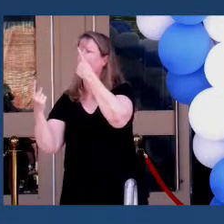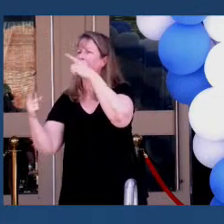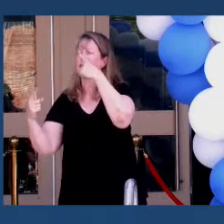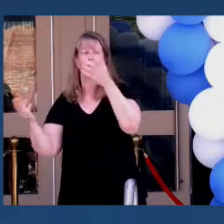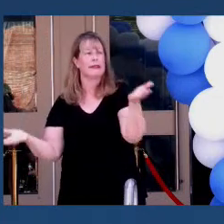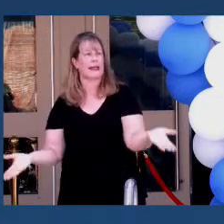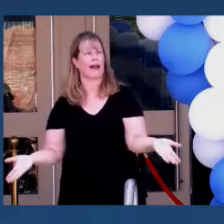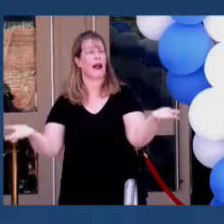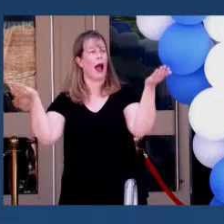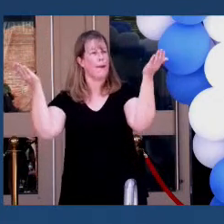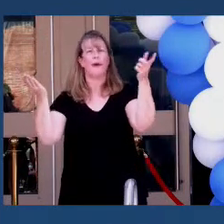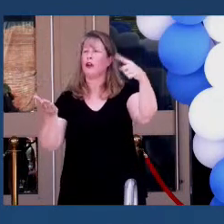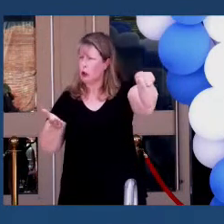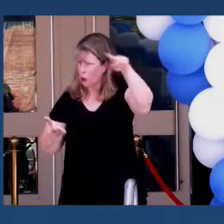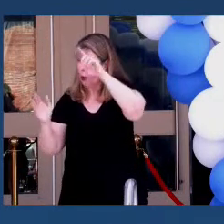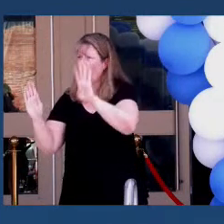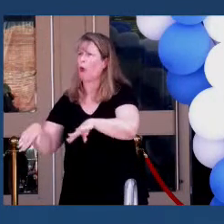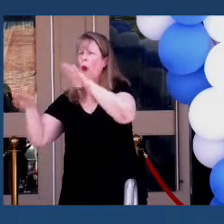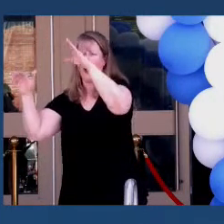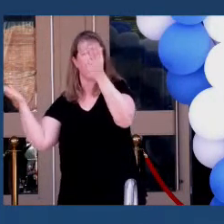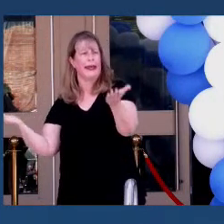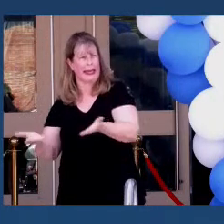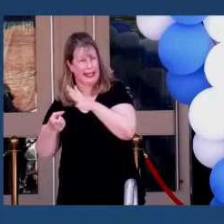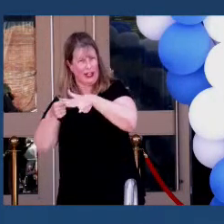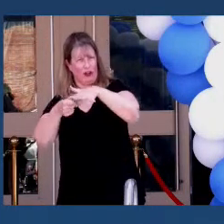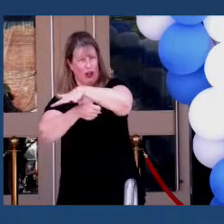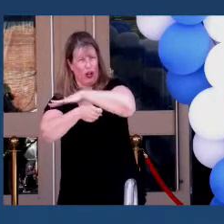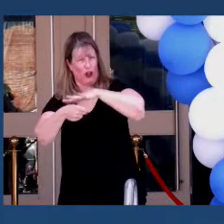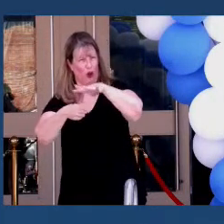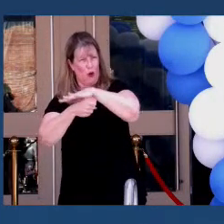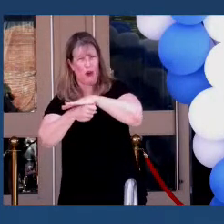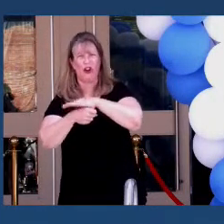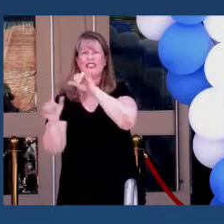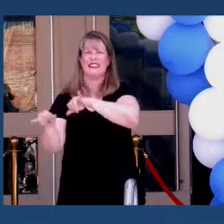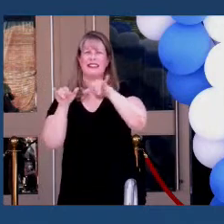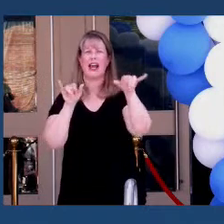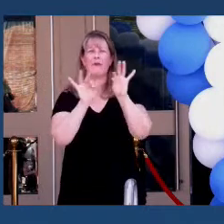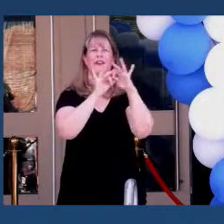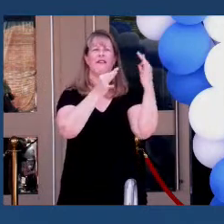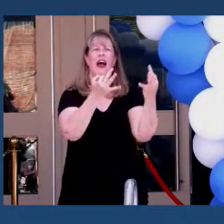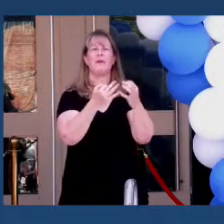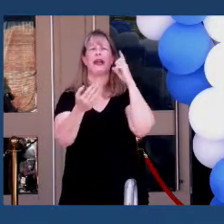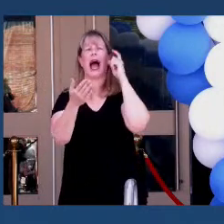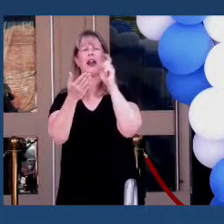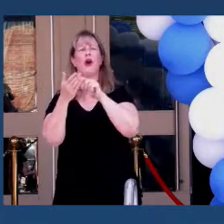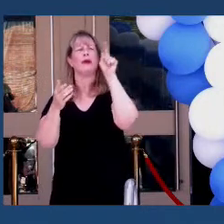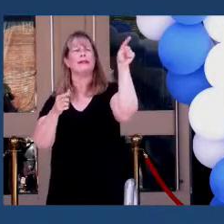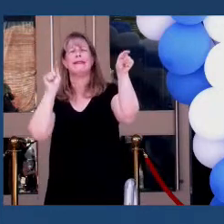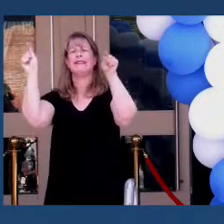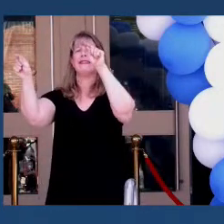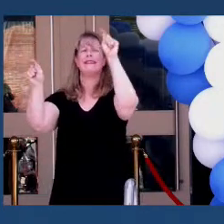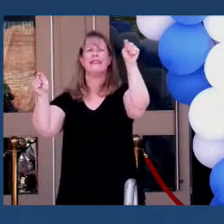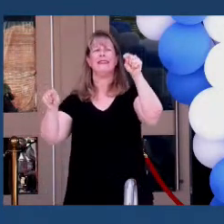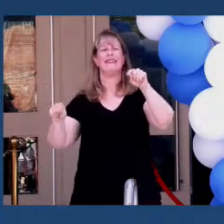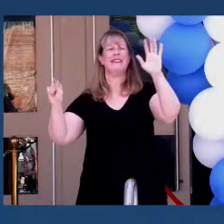these are people that grew up in this neighborhood where the Pritchetts lived. And I saw you in the back, Carol, all the rest of you back there.